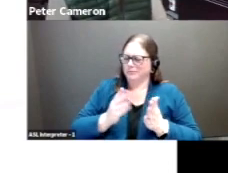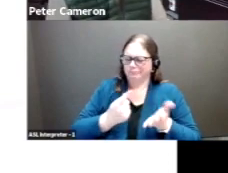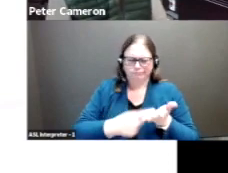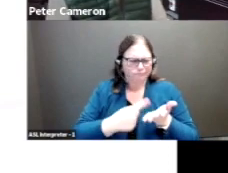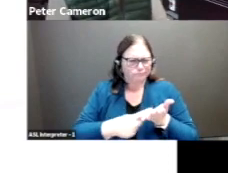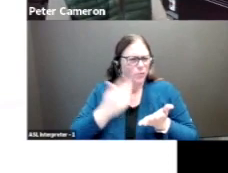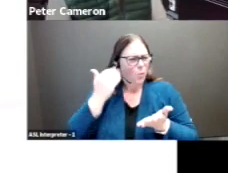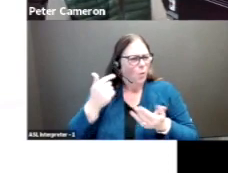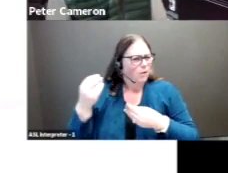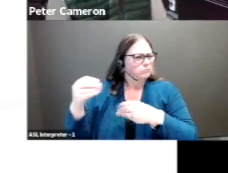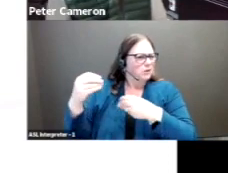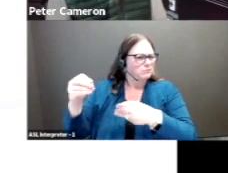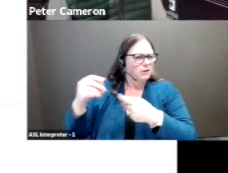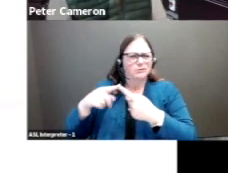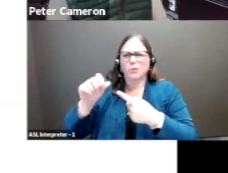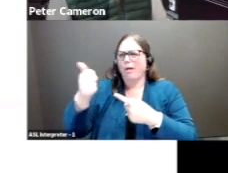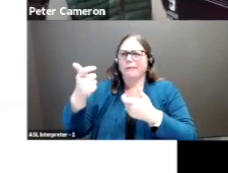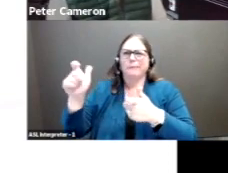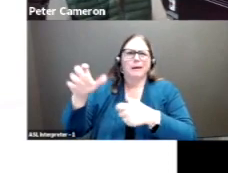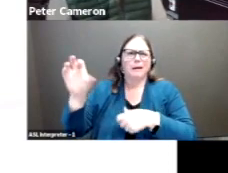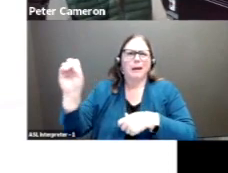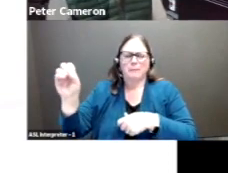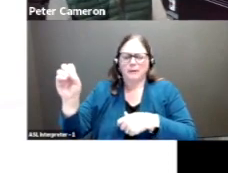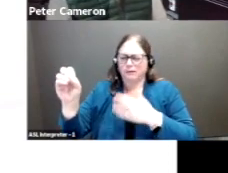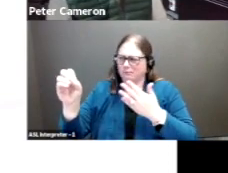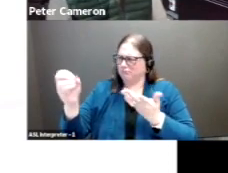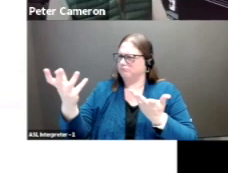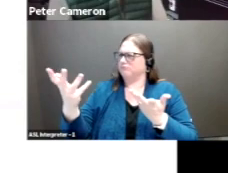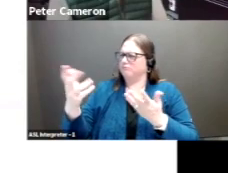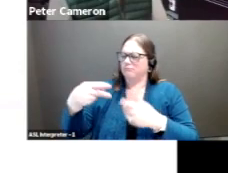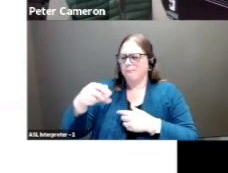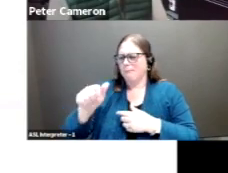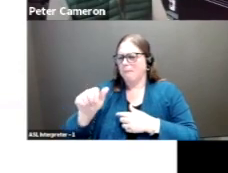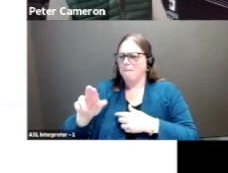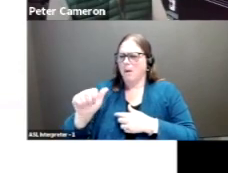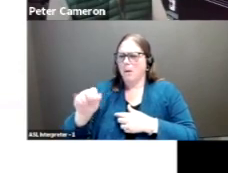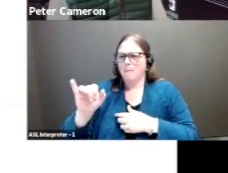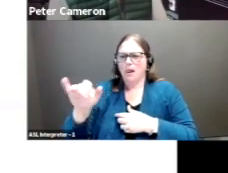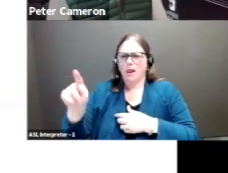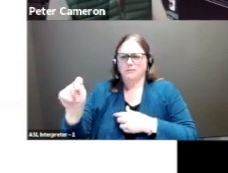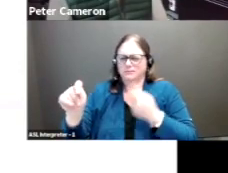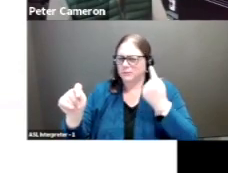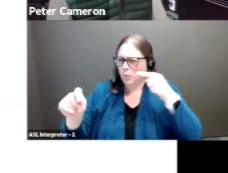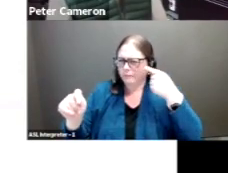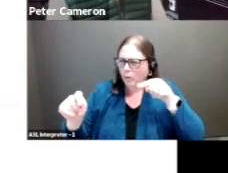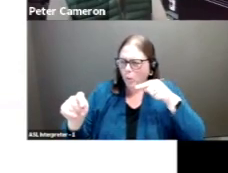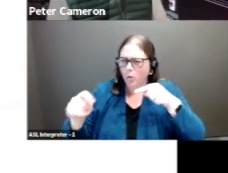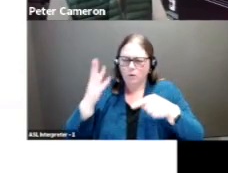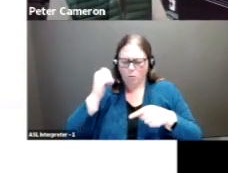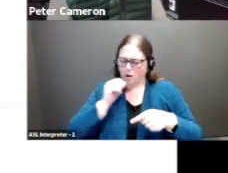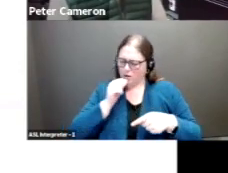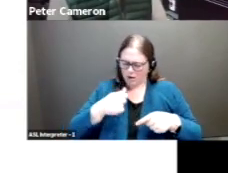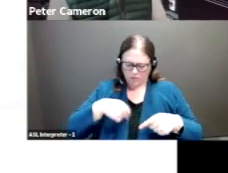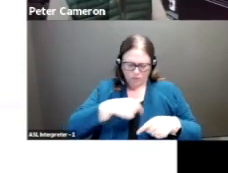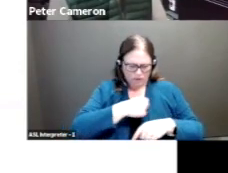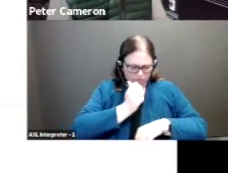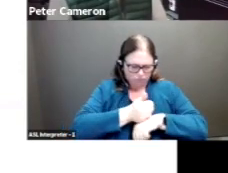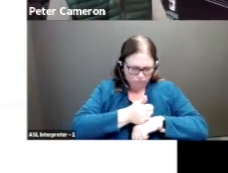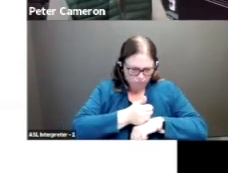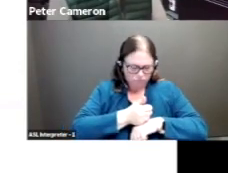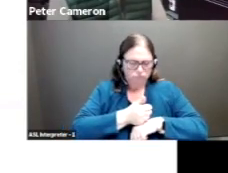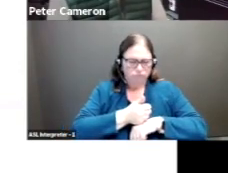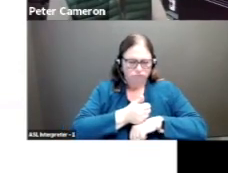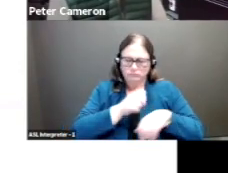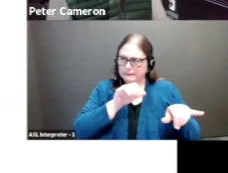somebody? Why don't we be like any good corporation, except the benefits go back to them